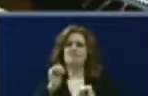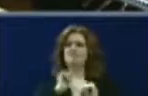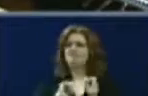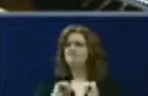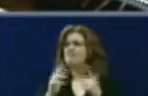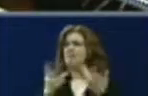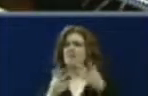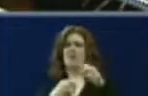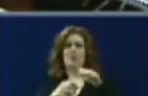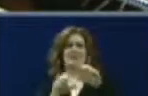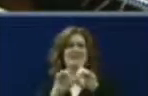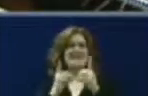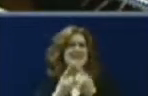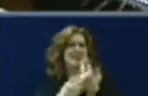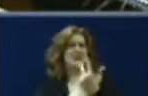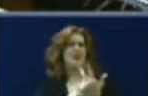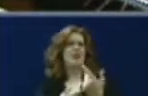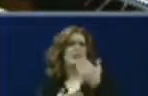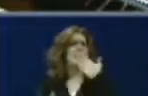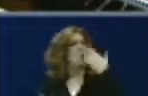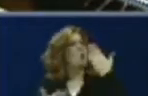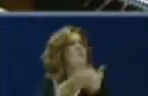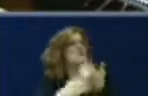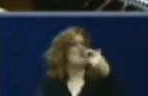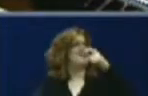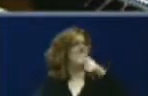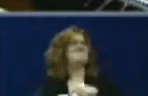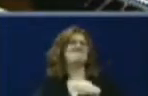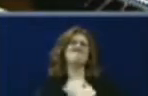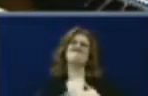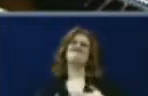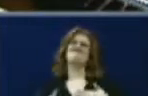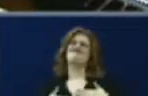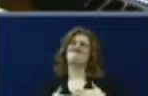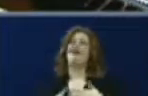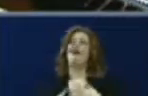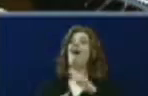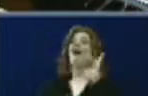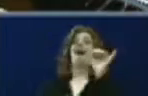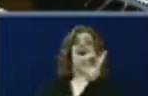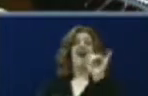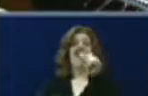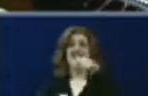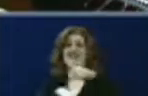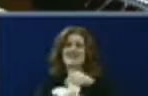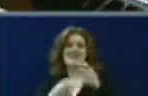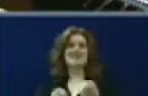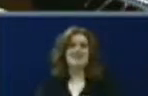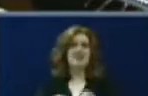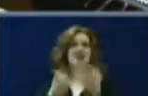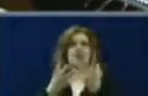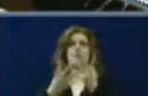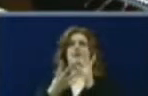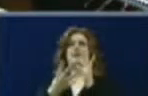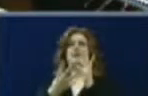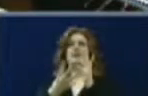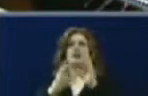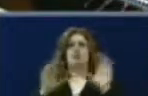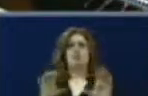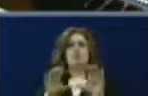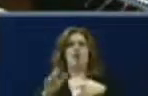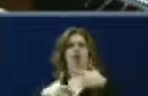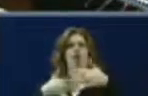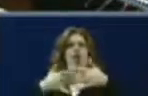great time, and also just the time it took to pull that